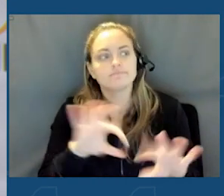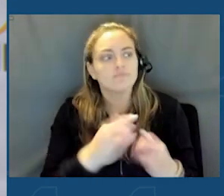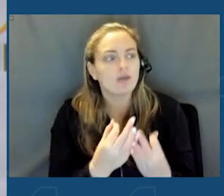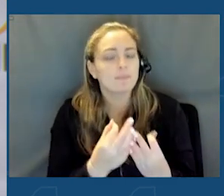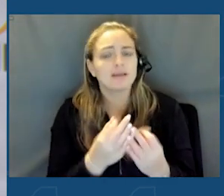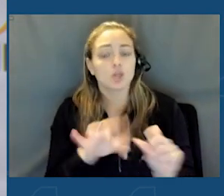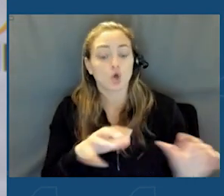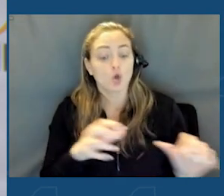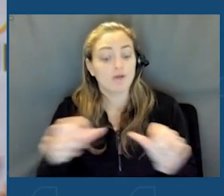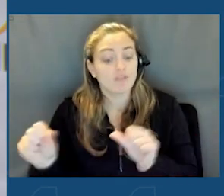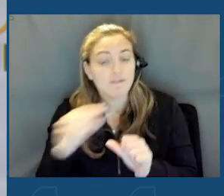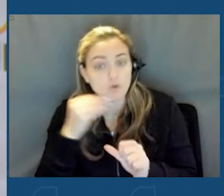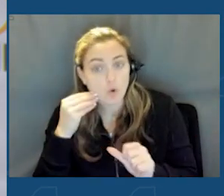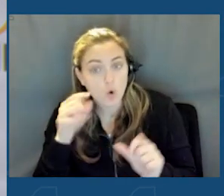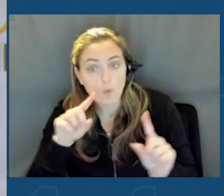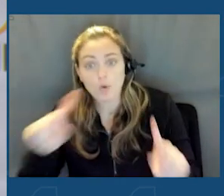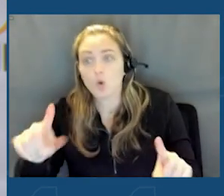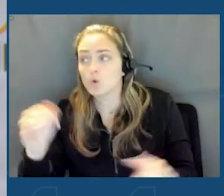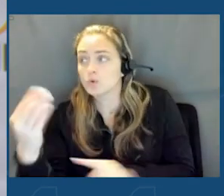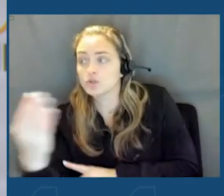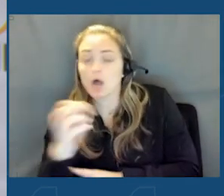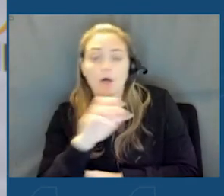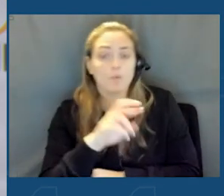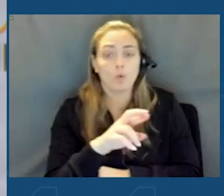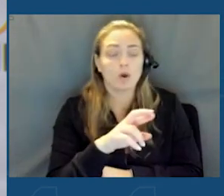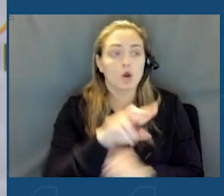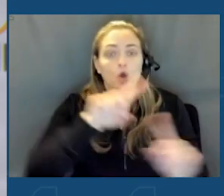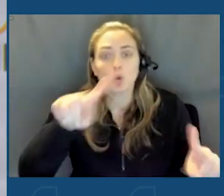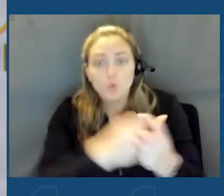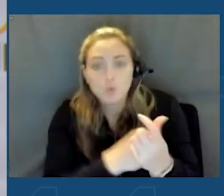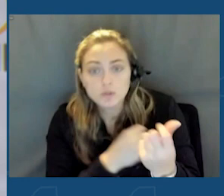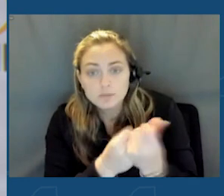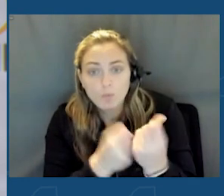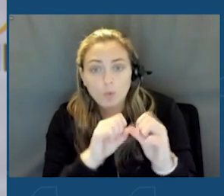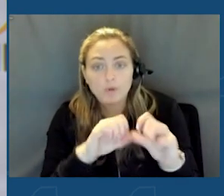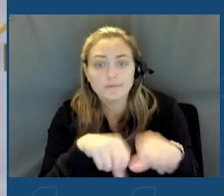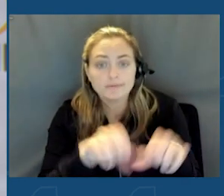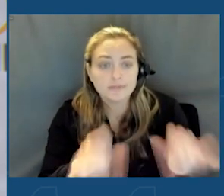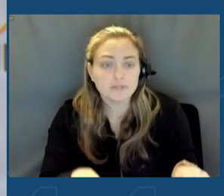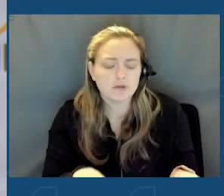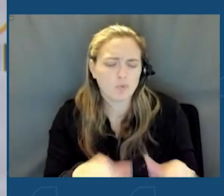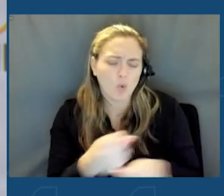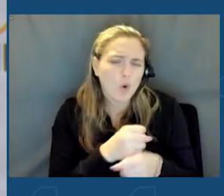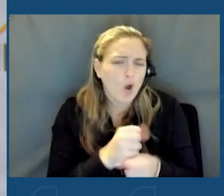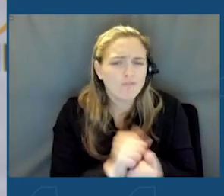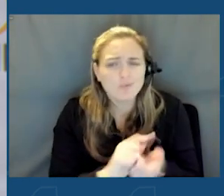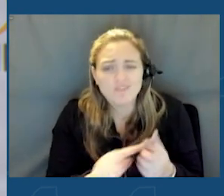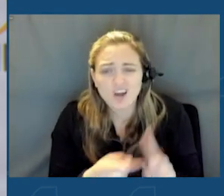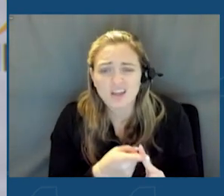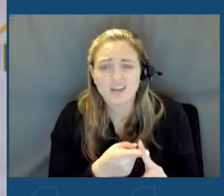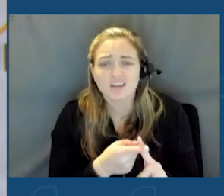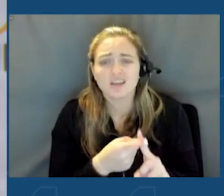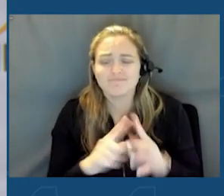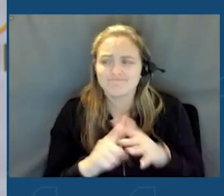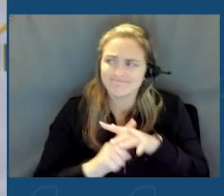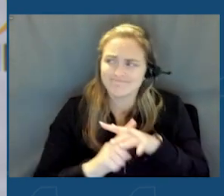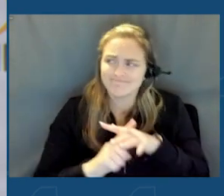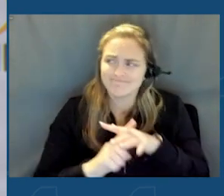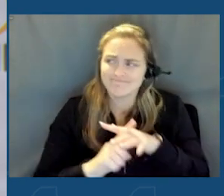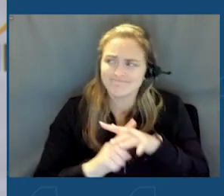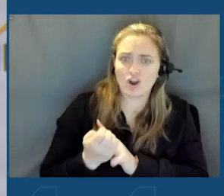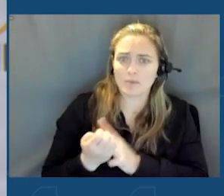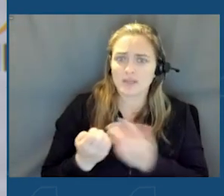leave their home and go to a job or go to a support system or just have coffee with a friend, escape that environment.